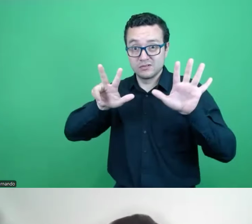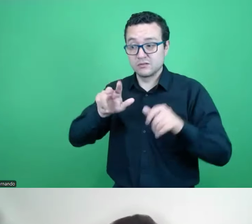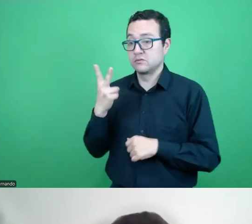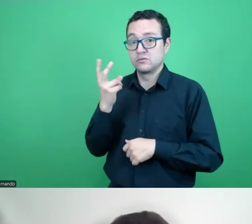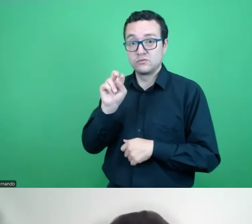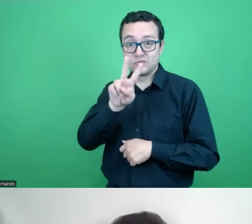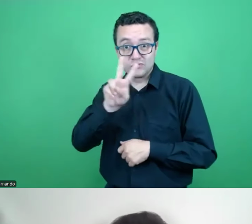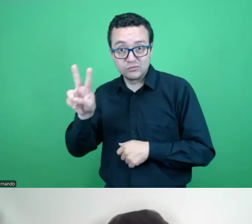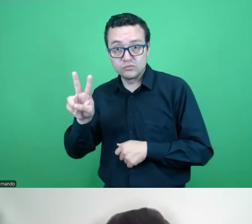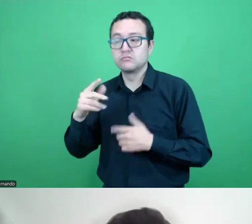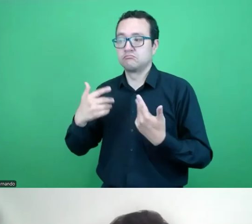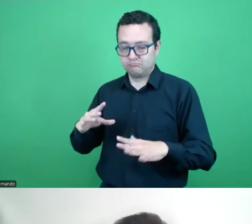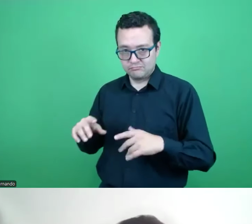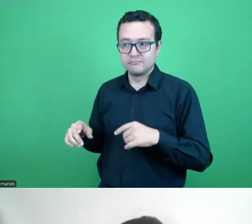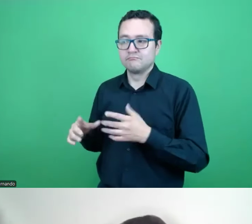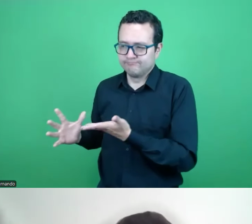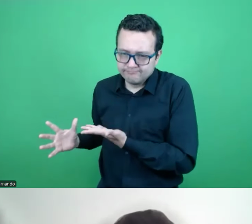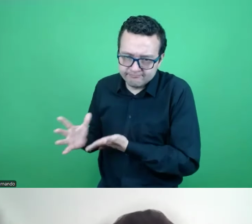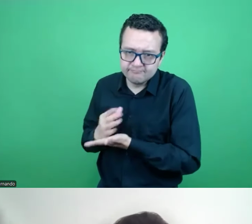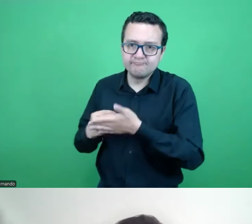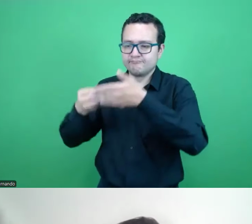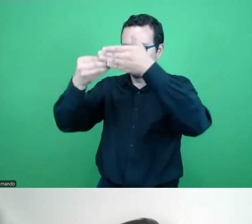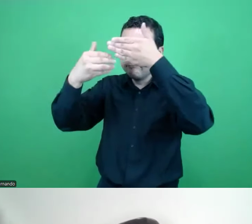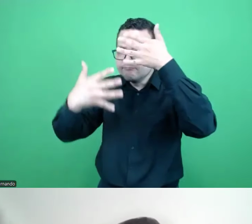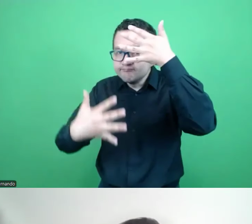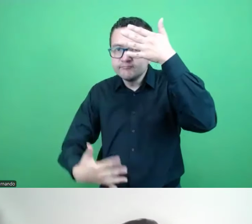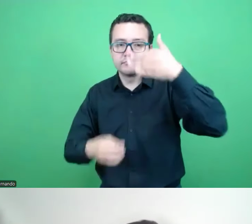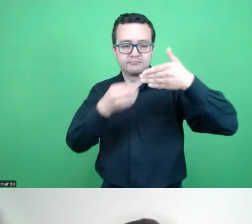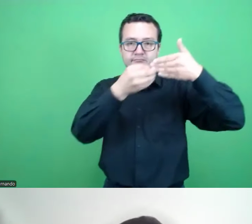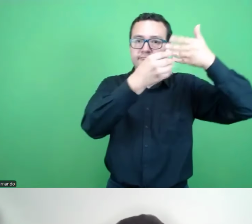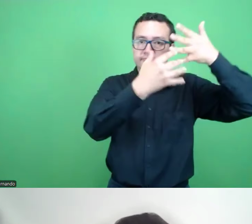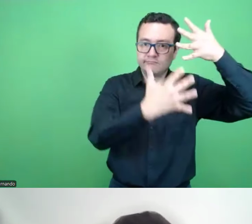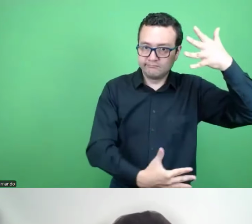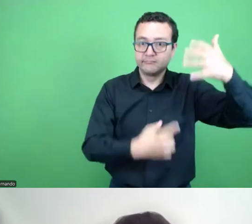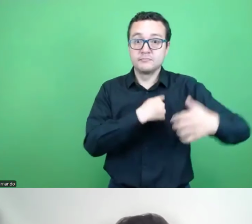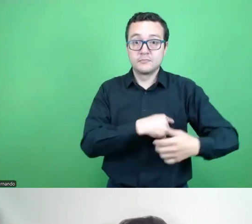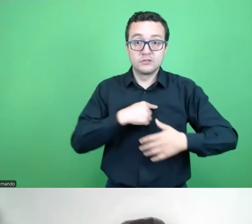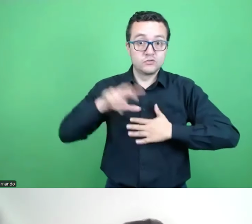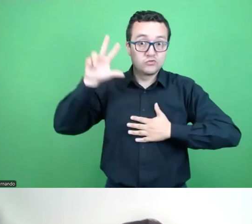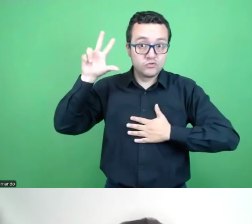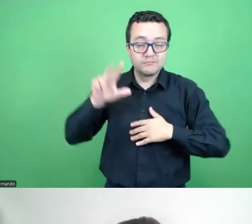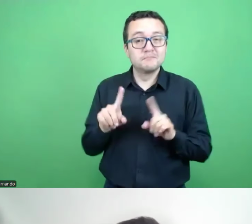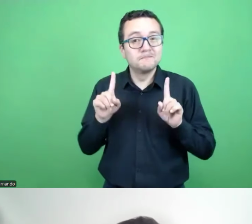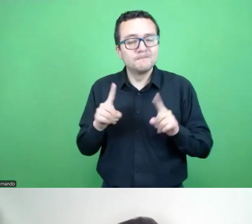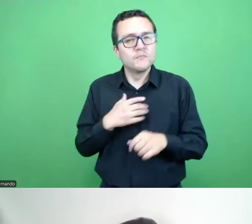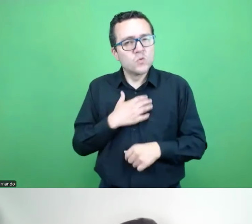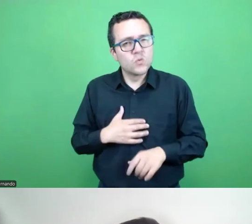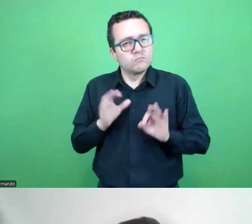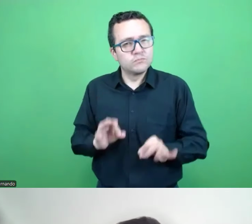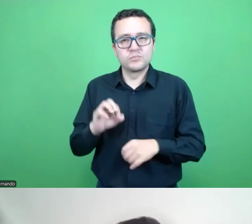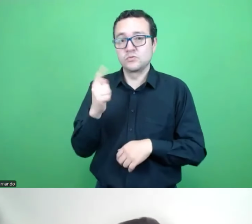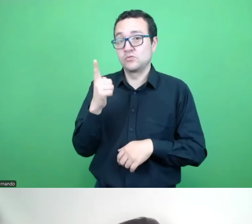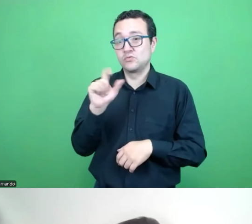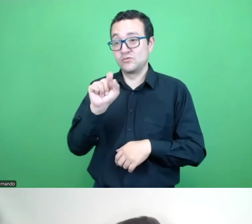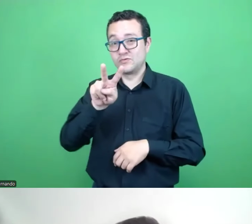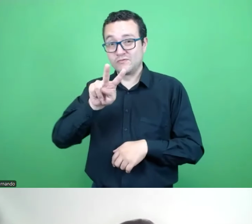2025. However, we want the commitments for 2025 to be more concrete in nature, meaning to be